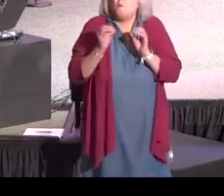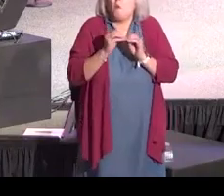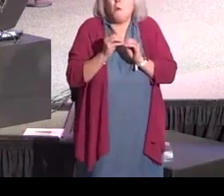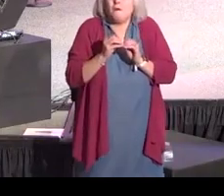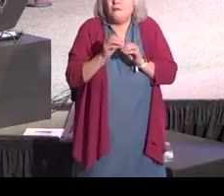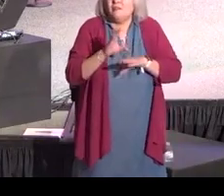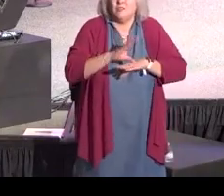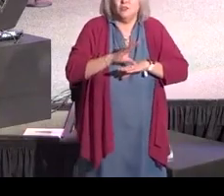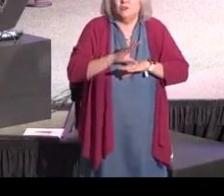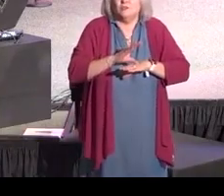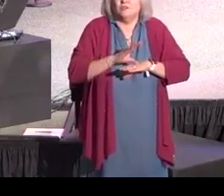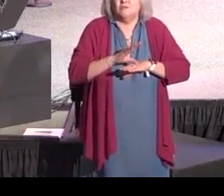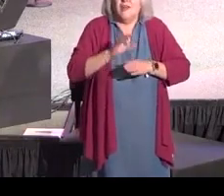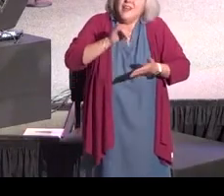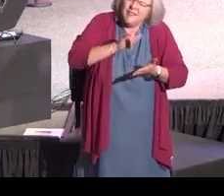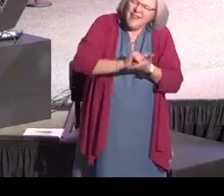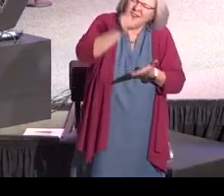loves them.